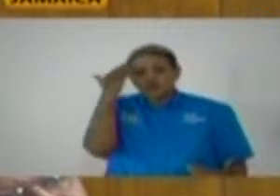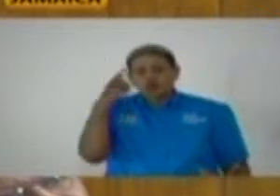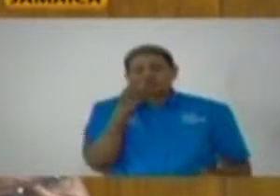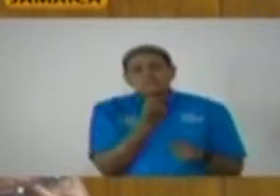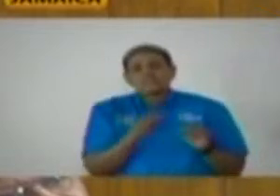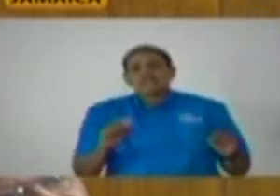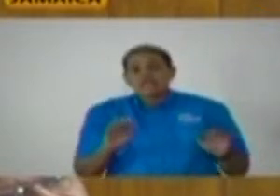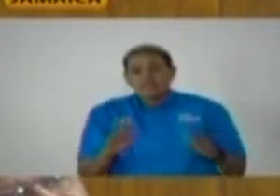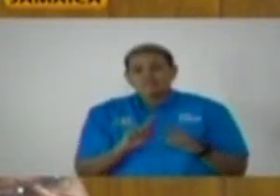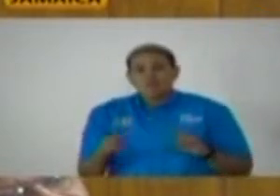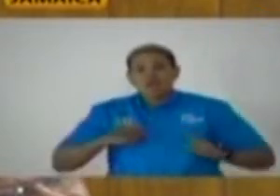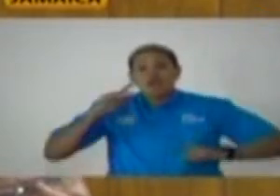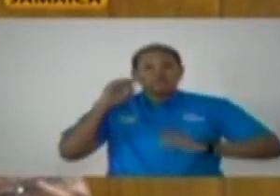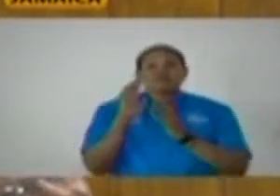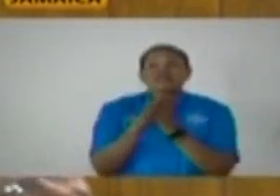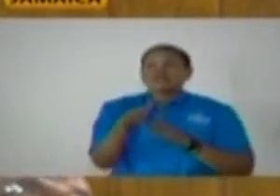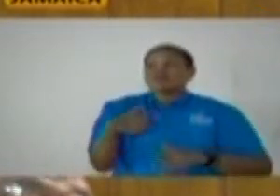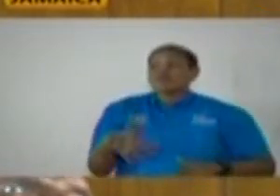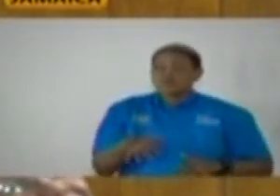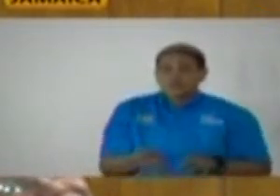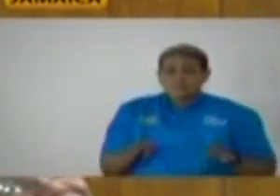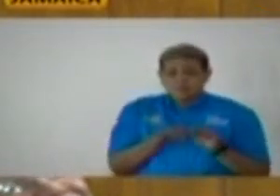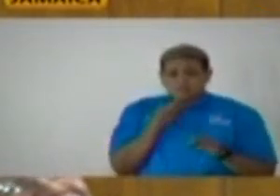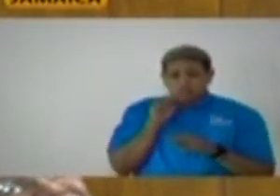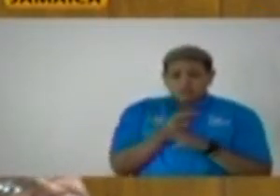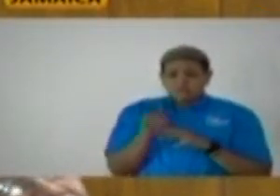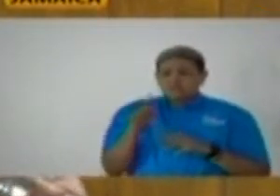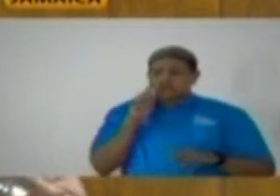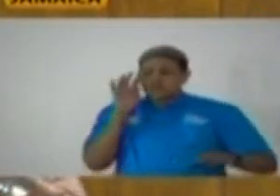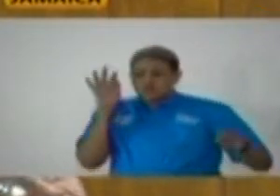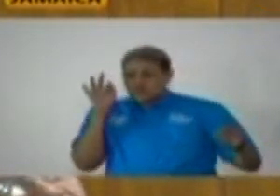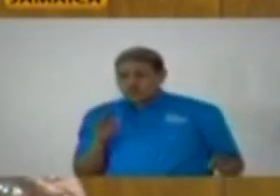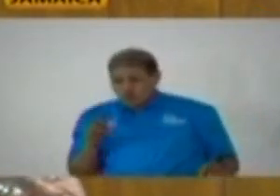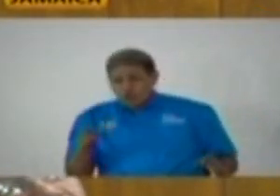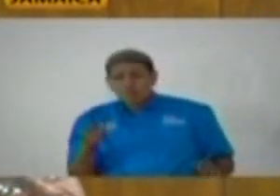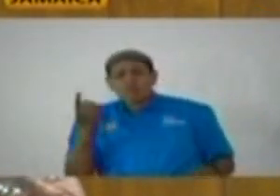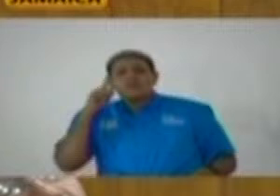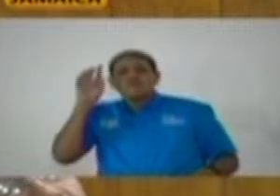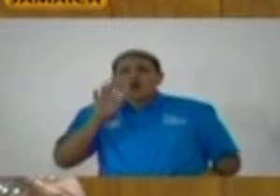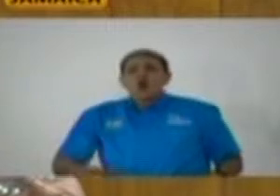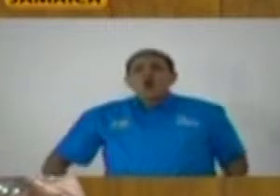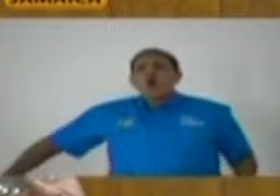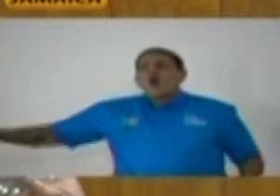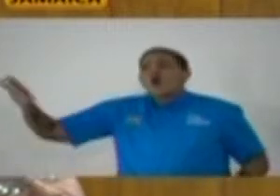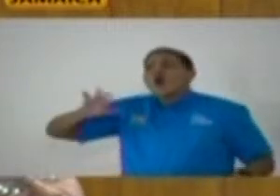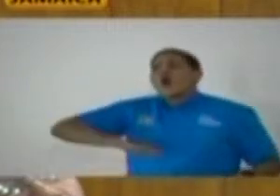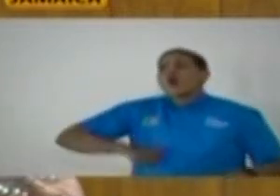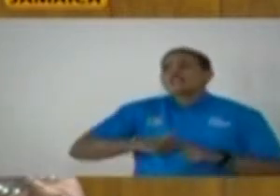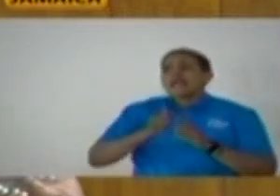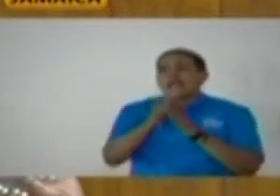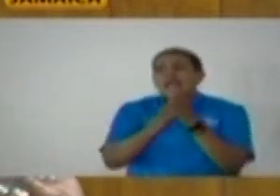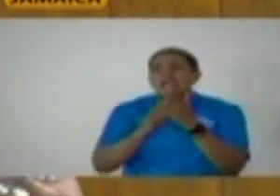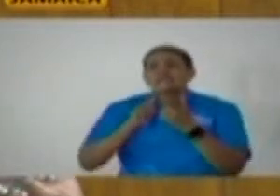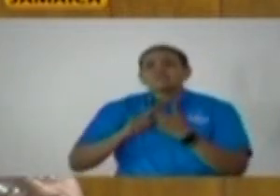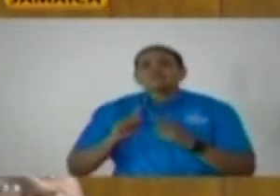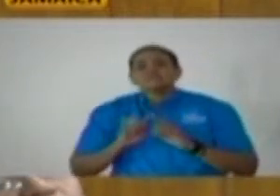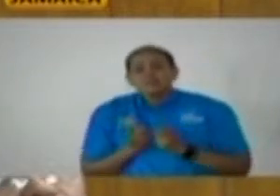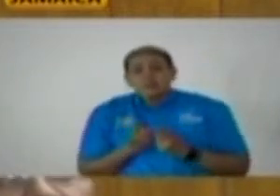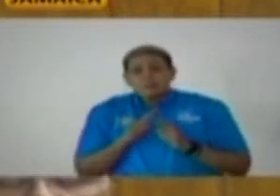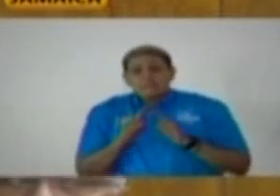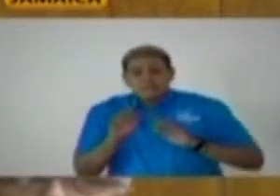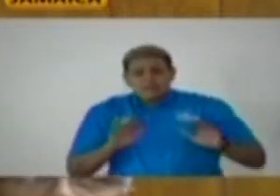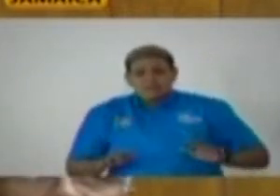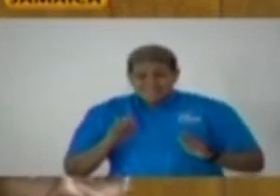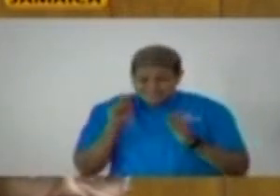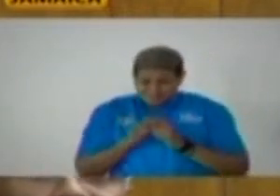safe. But I believe it's important for the ministry to determine for all the agencies and departments, particularly